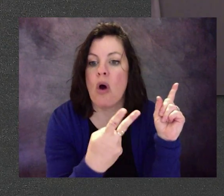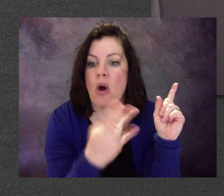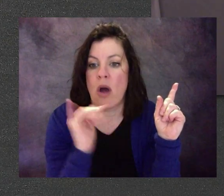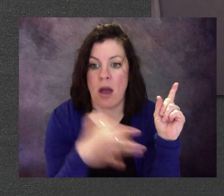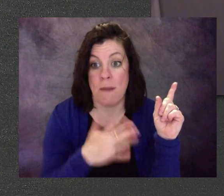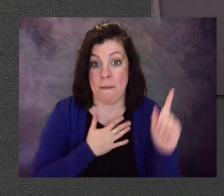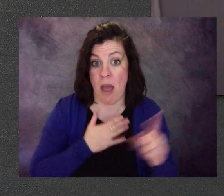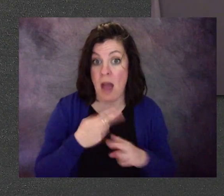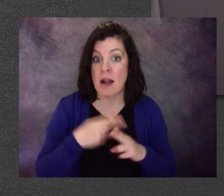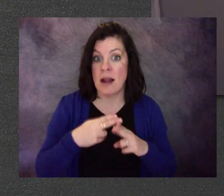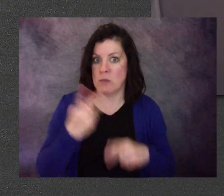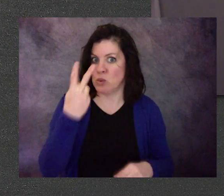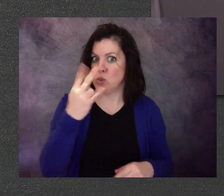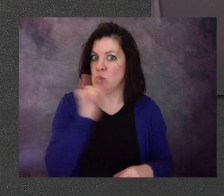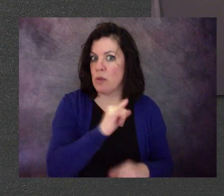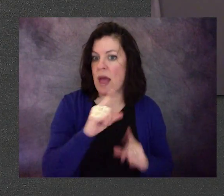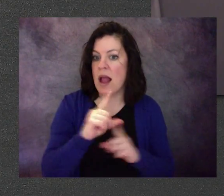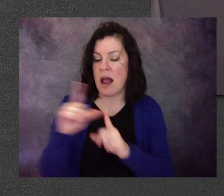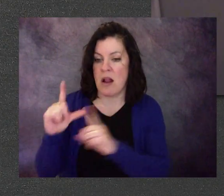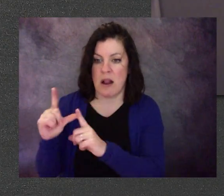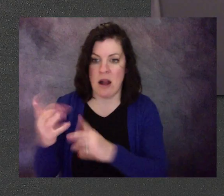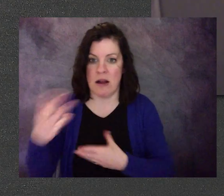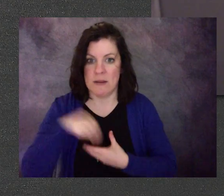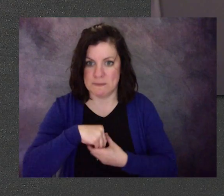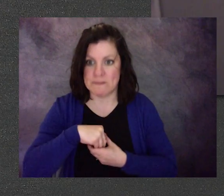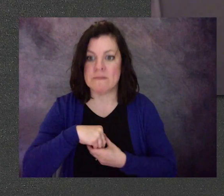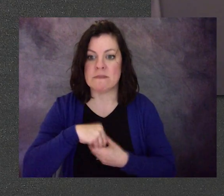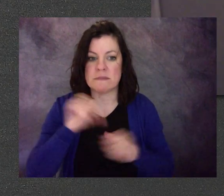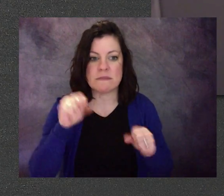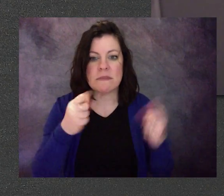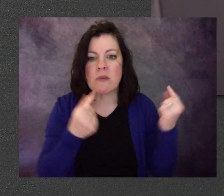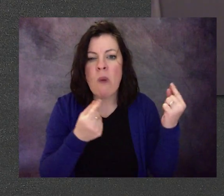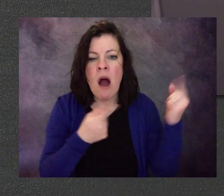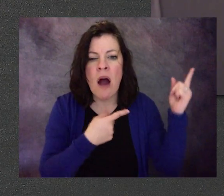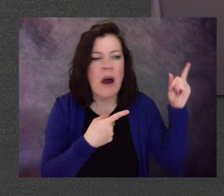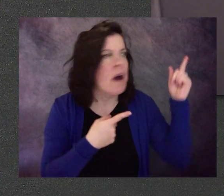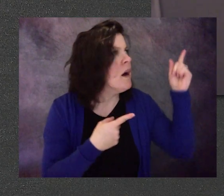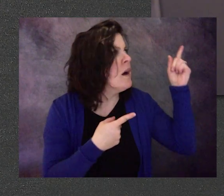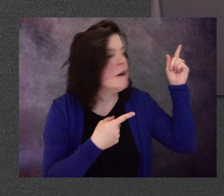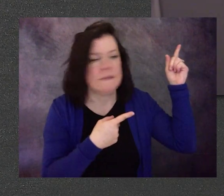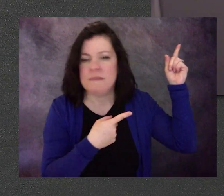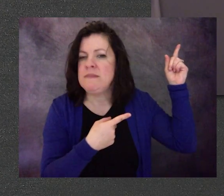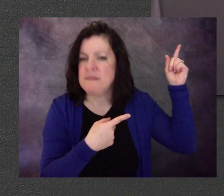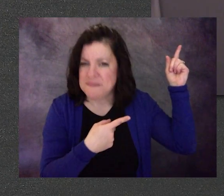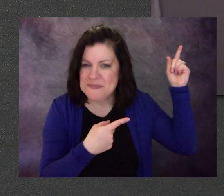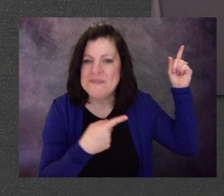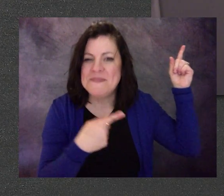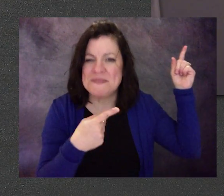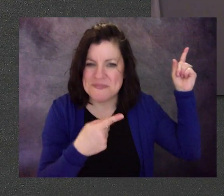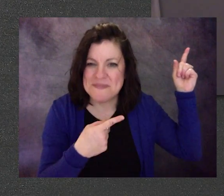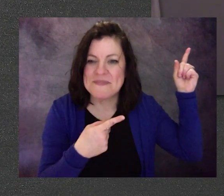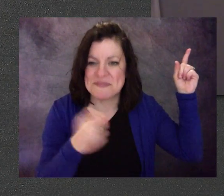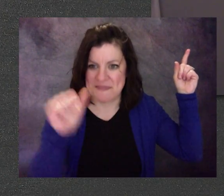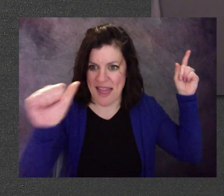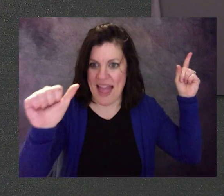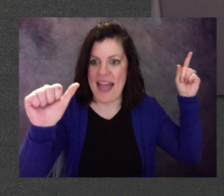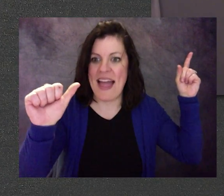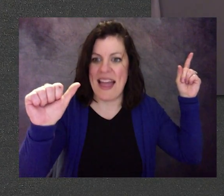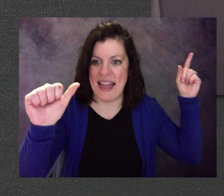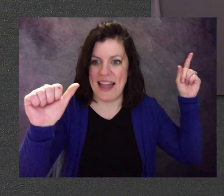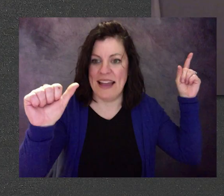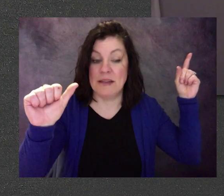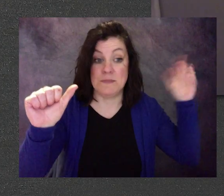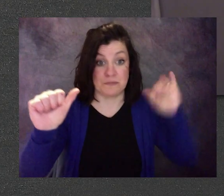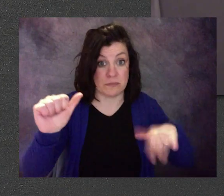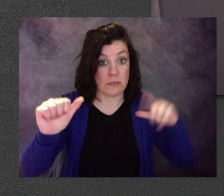has 2 of these letters in it. This is the letter A. A says A. Do you think this is a